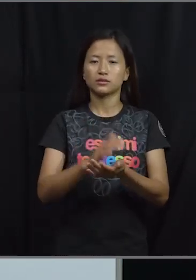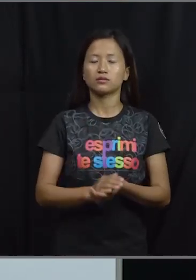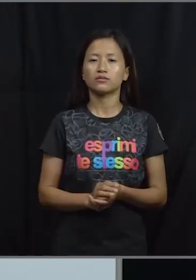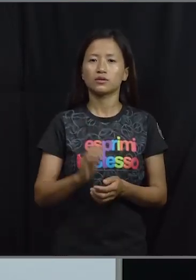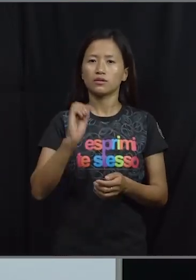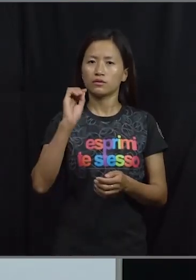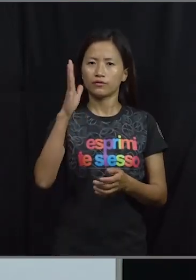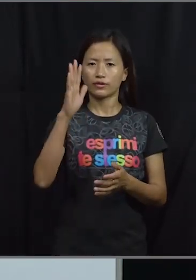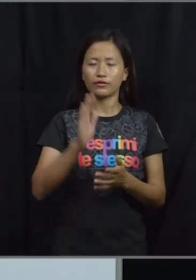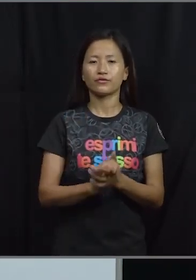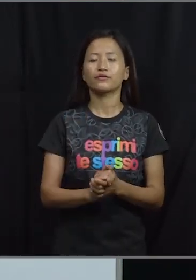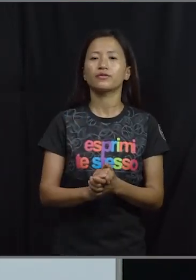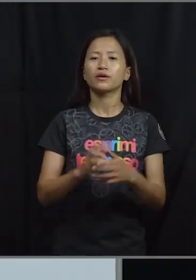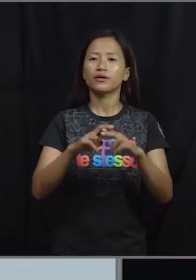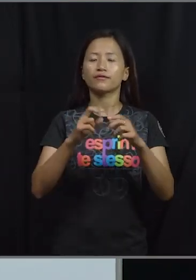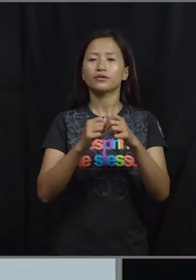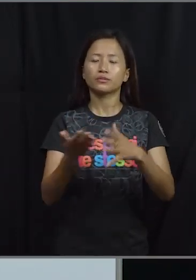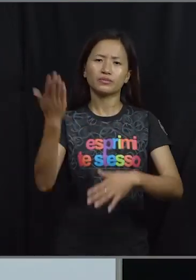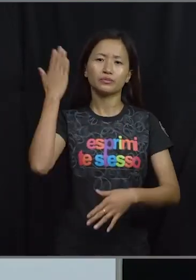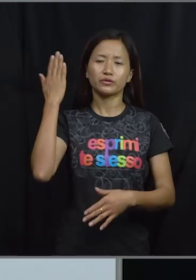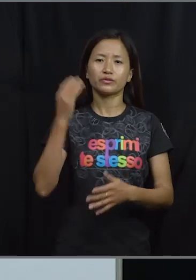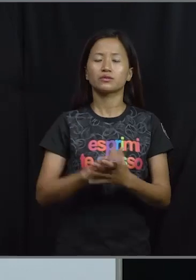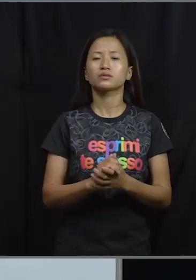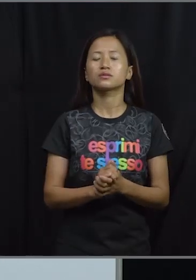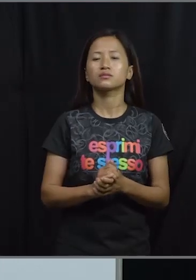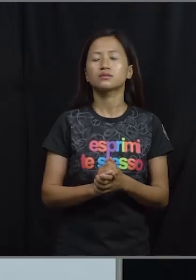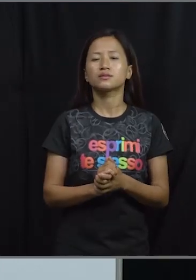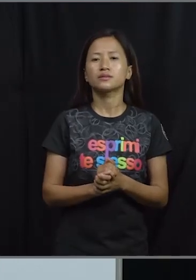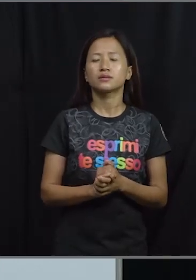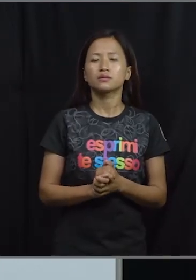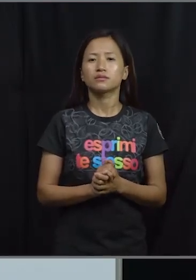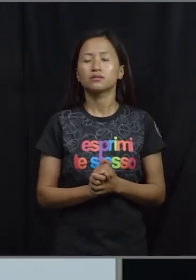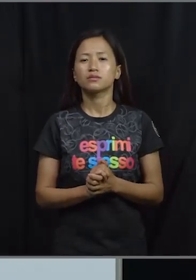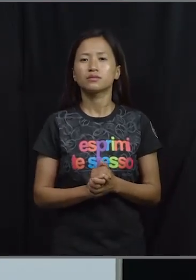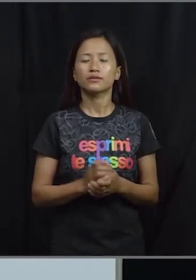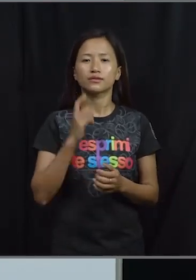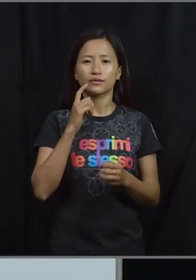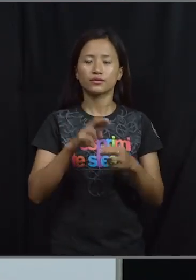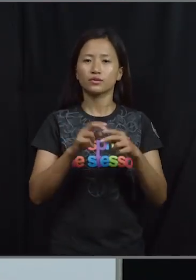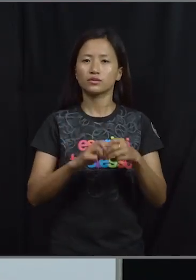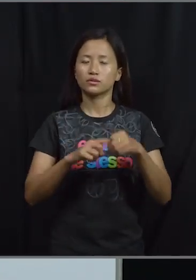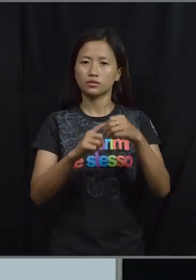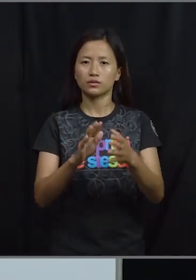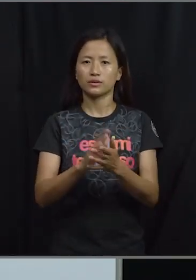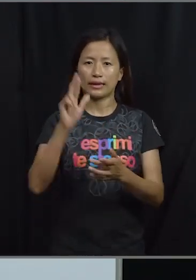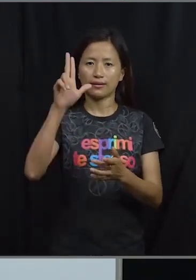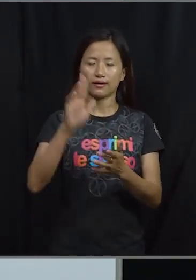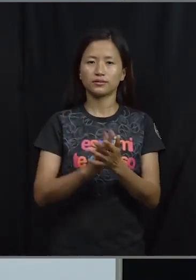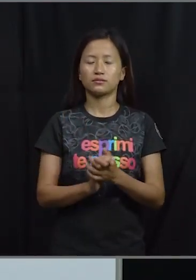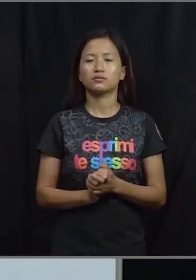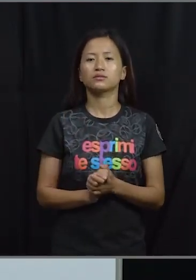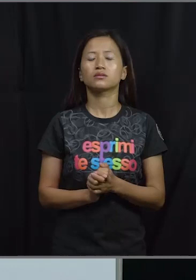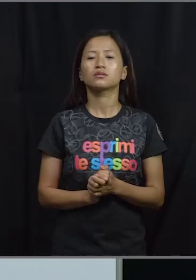only the 5 factors which I have explained in the earlier session. If the question is explain the factors affecting market